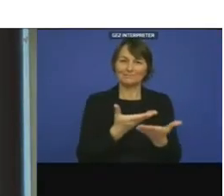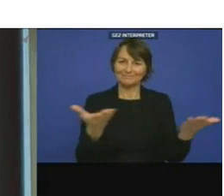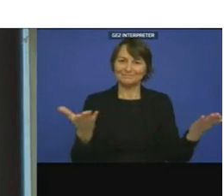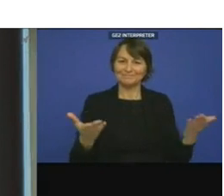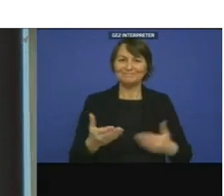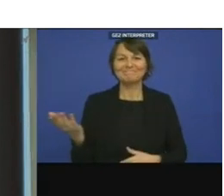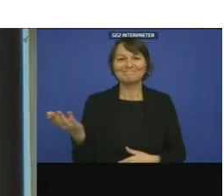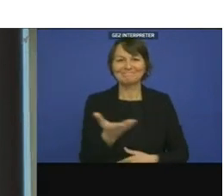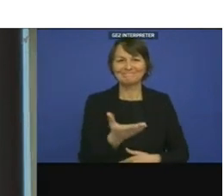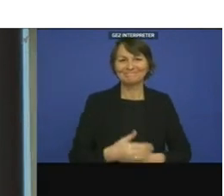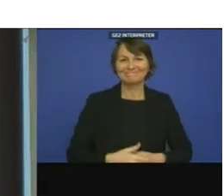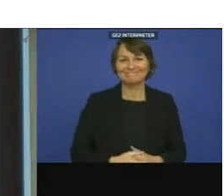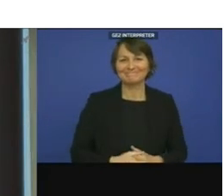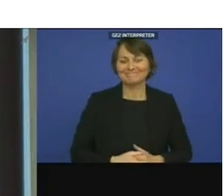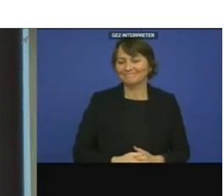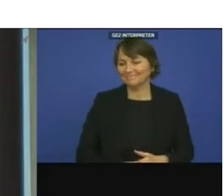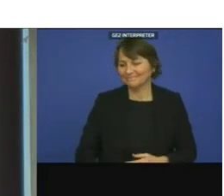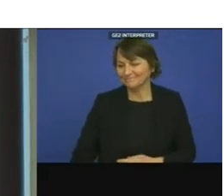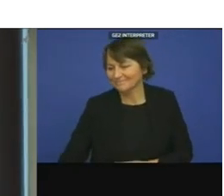Thank you. Thank you very much. Good morning.